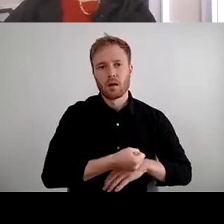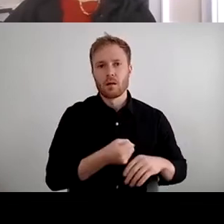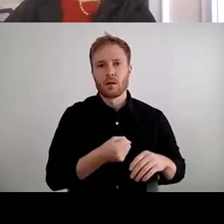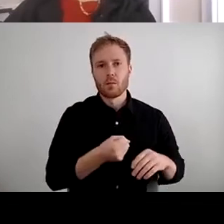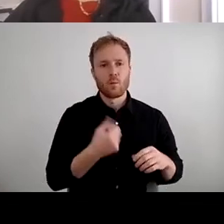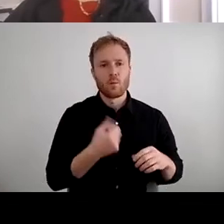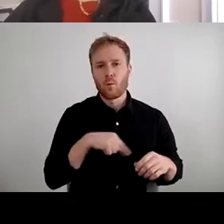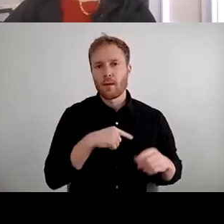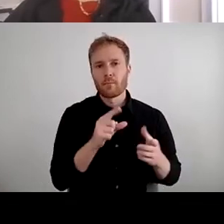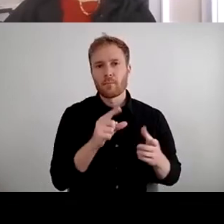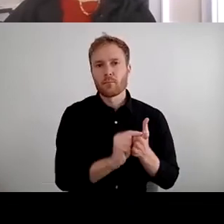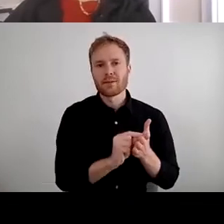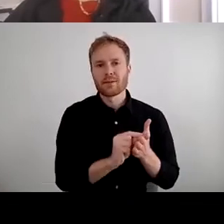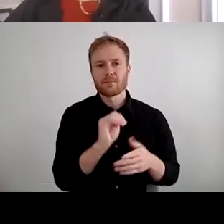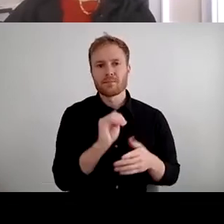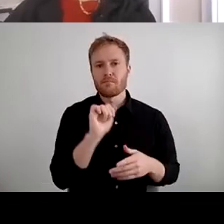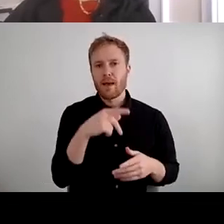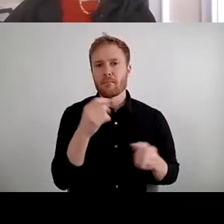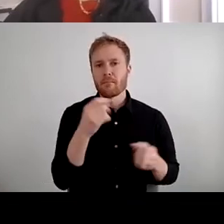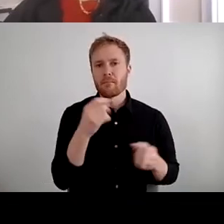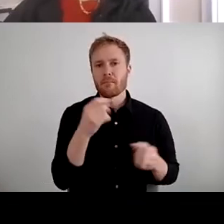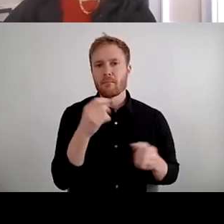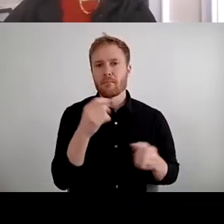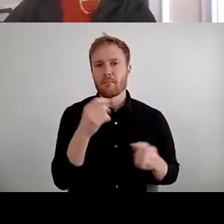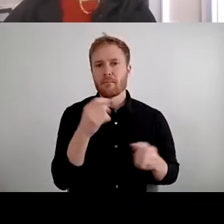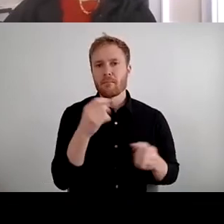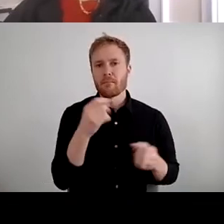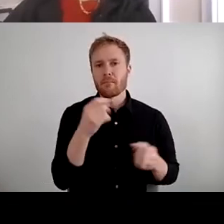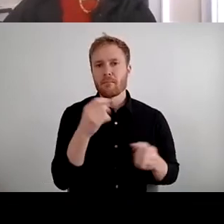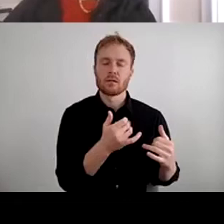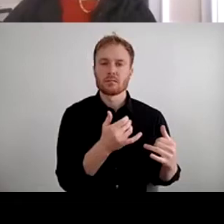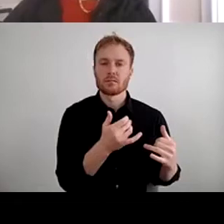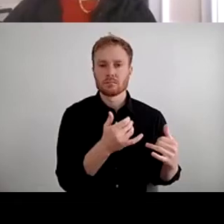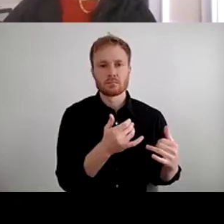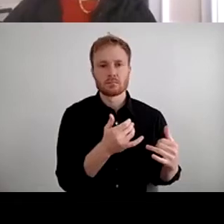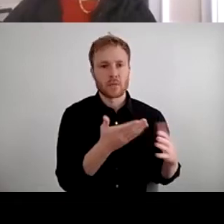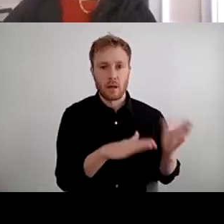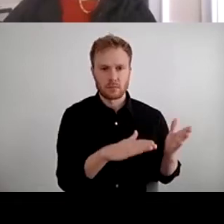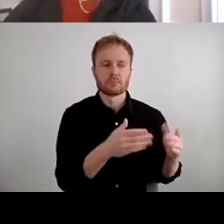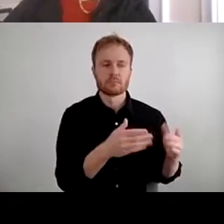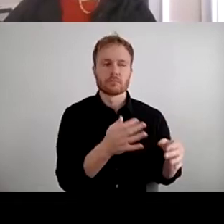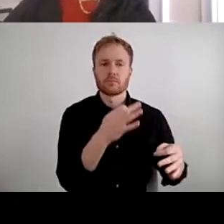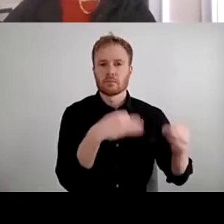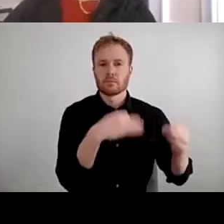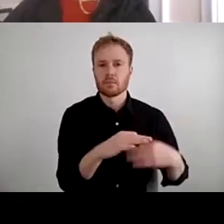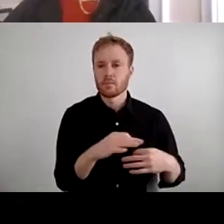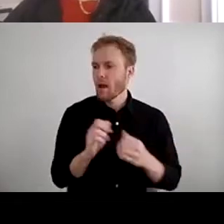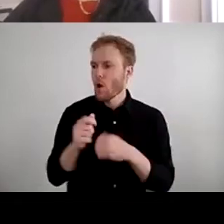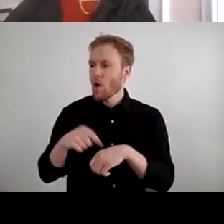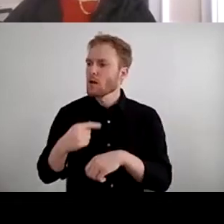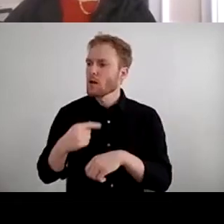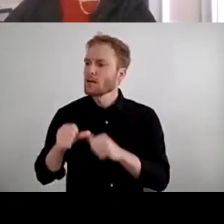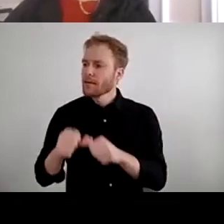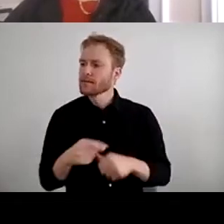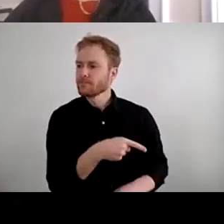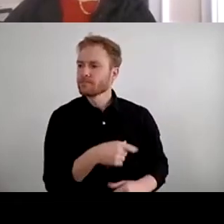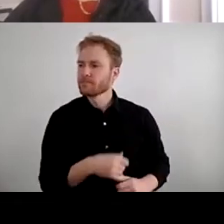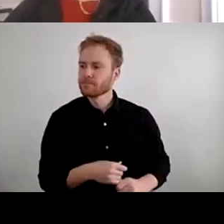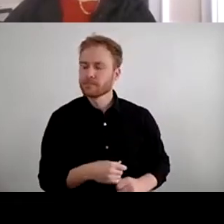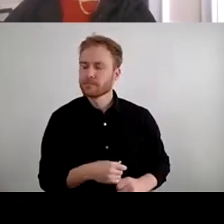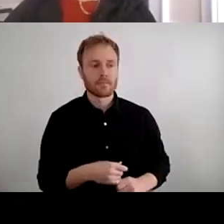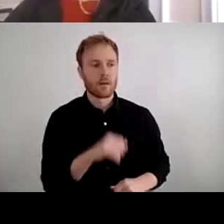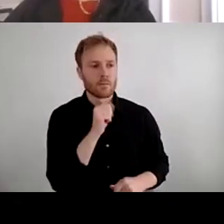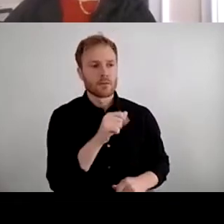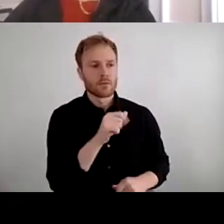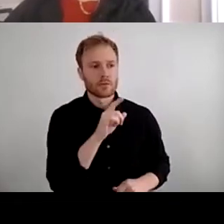piece of equipment that that is end of life and that failed on us. How long did it last? I'm not sure if Lieutenant Mercurio